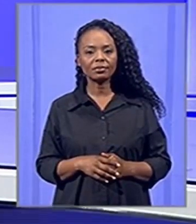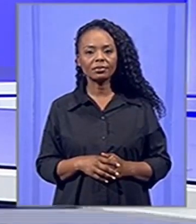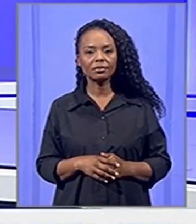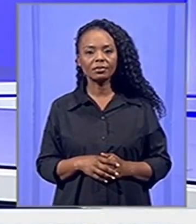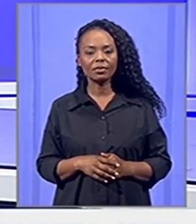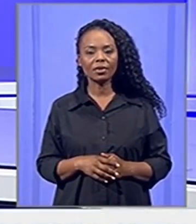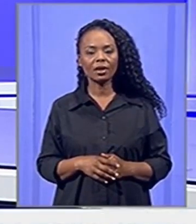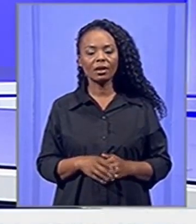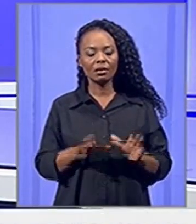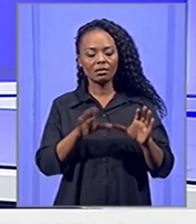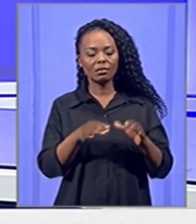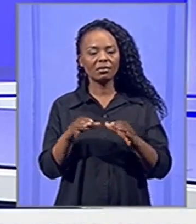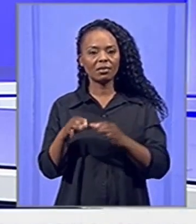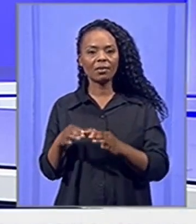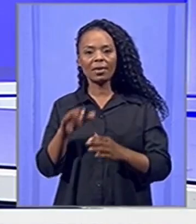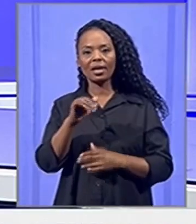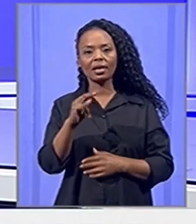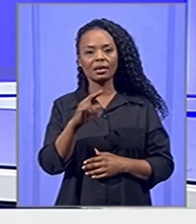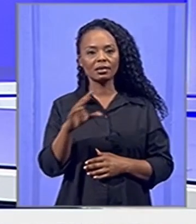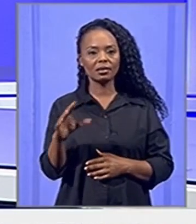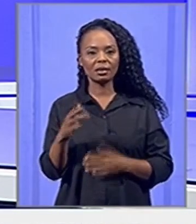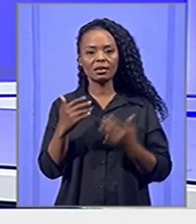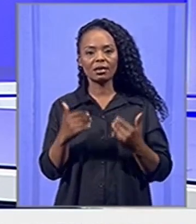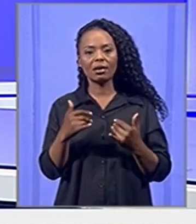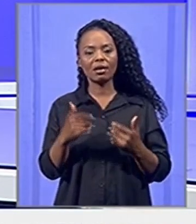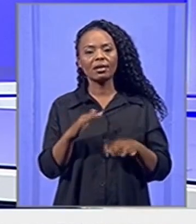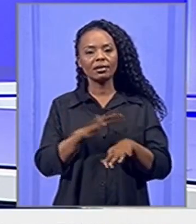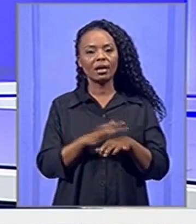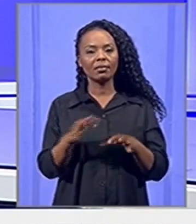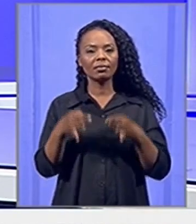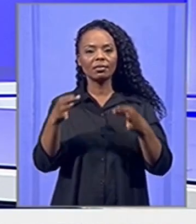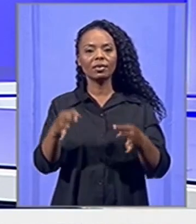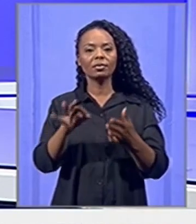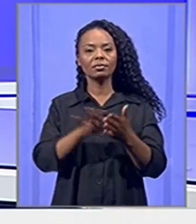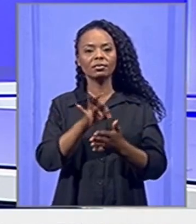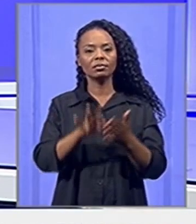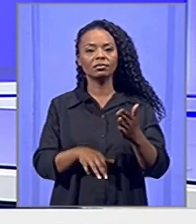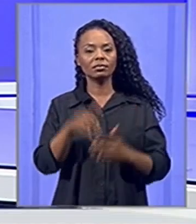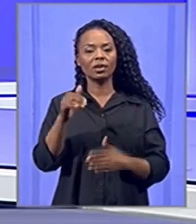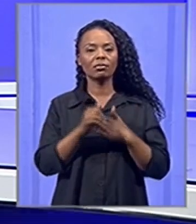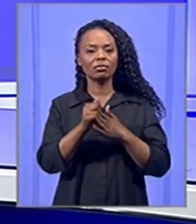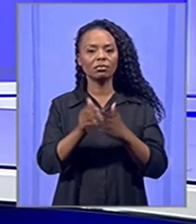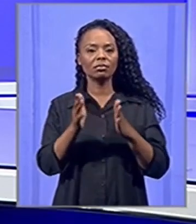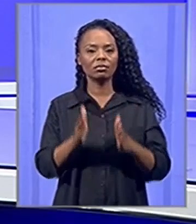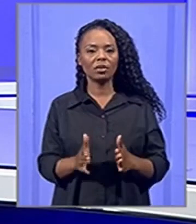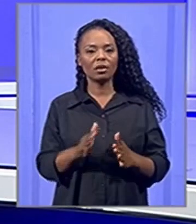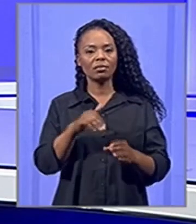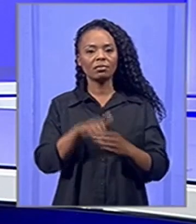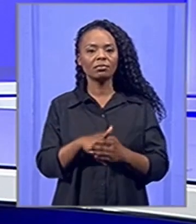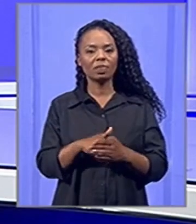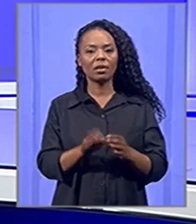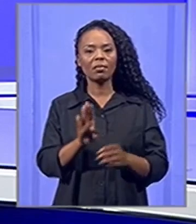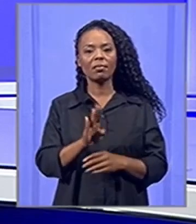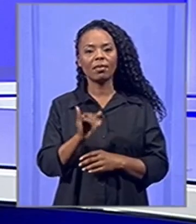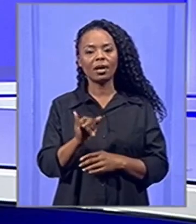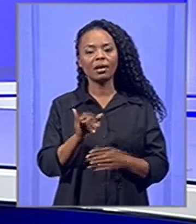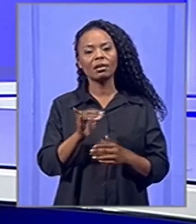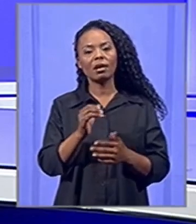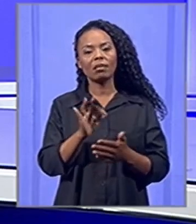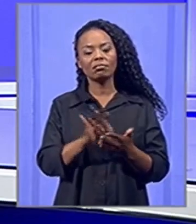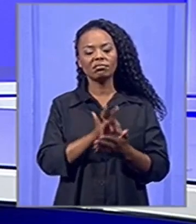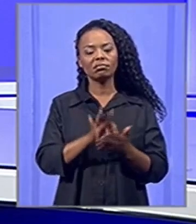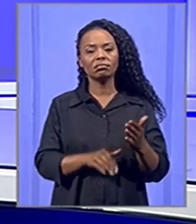Makala ANC a utoloseditswe nako gape ya go tlhopha bontlhopheng ba batlileng go tsenela ditlhopho tsa dikokwano peomolao ga mmogo le